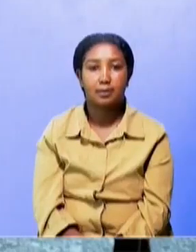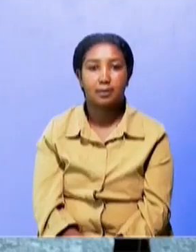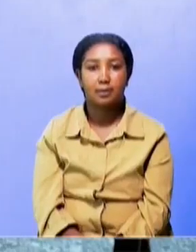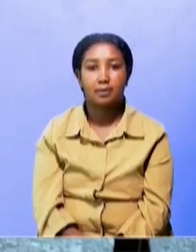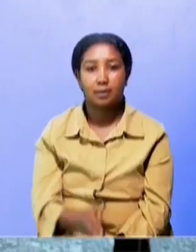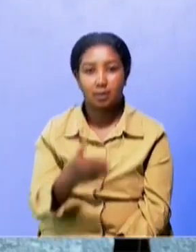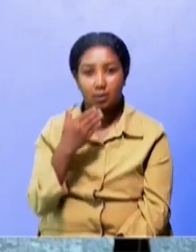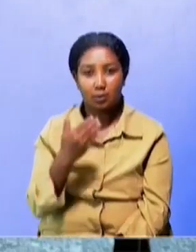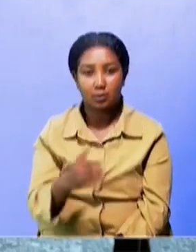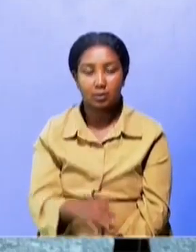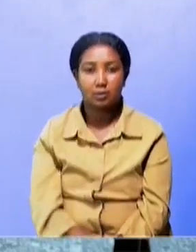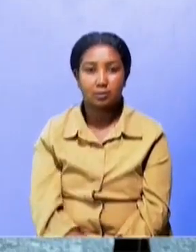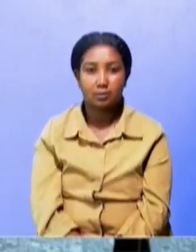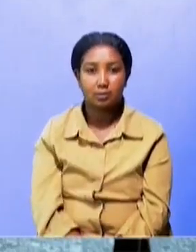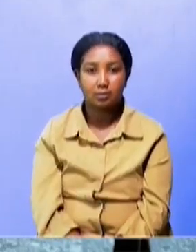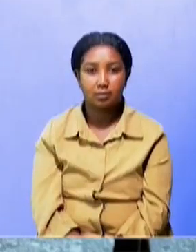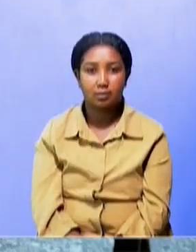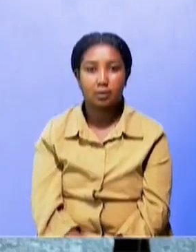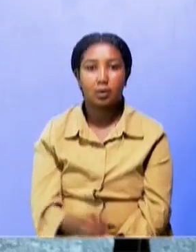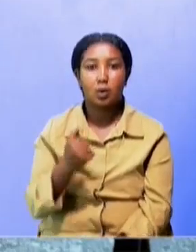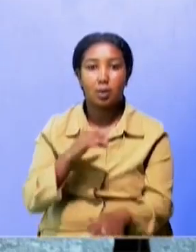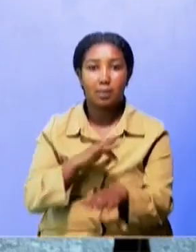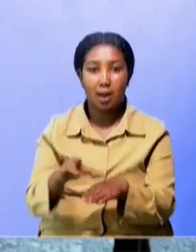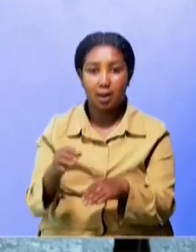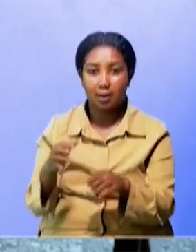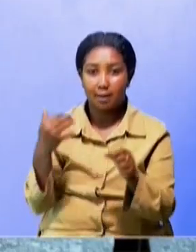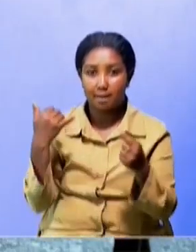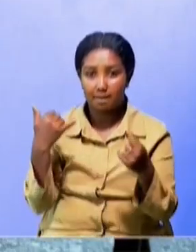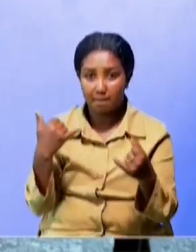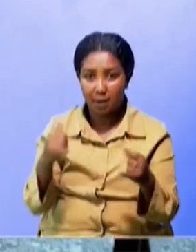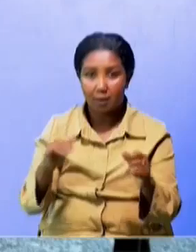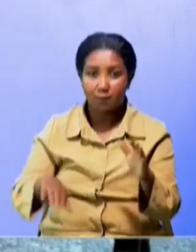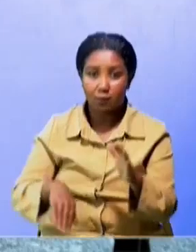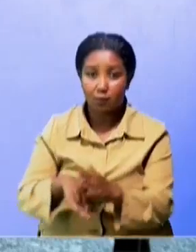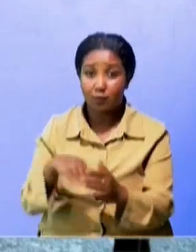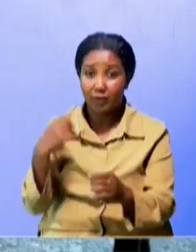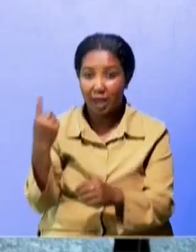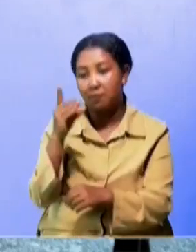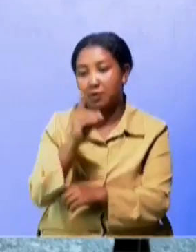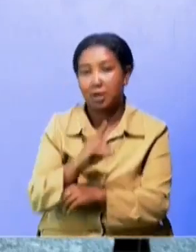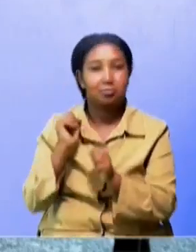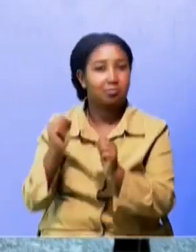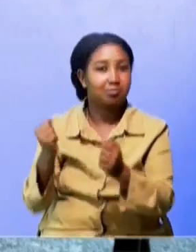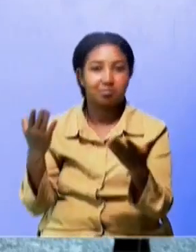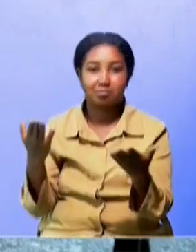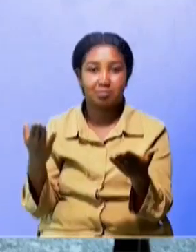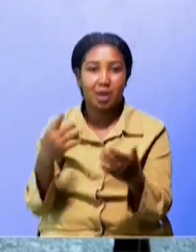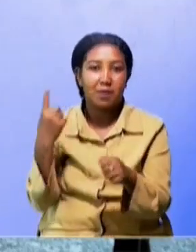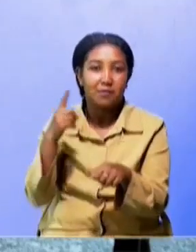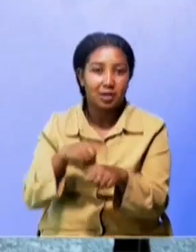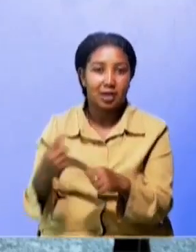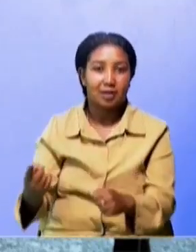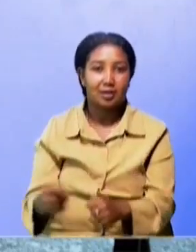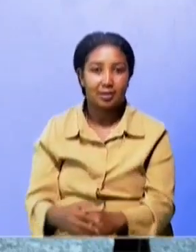Good. We blank play football every day.